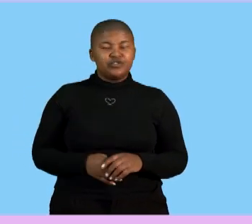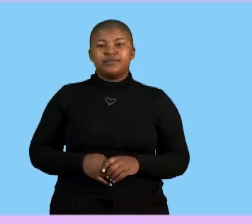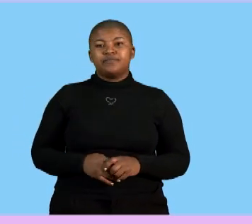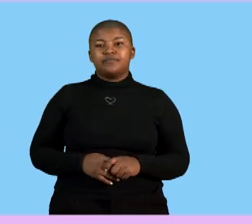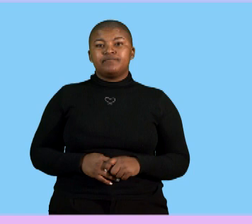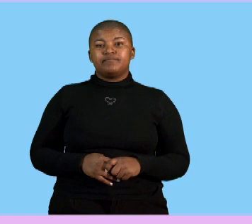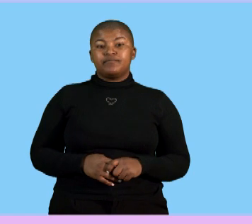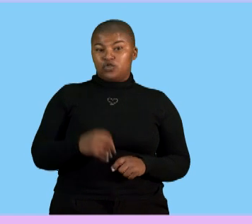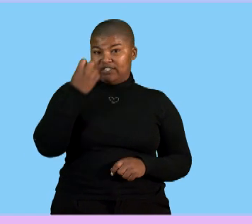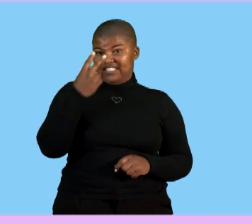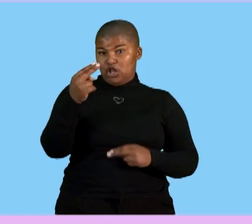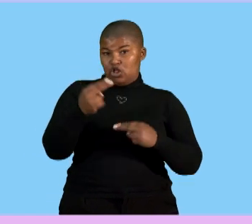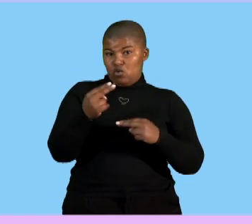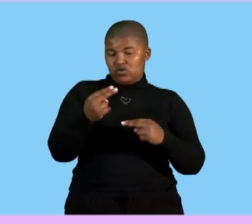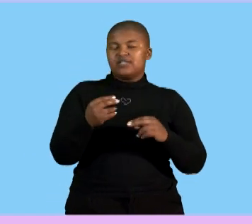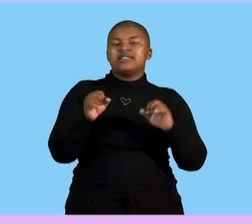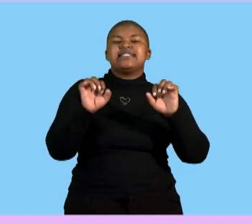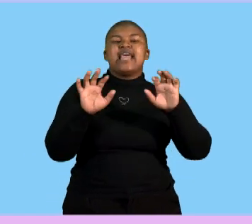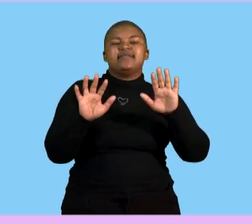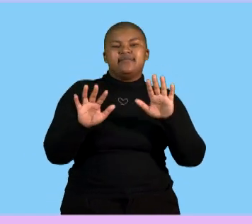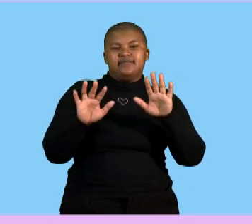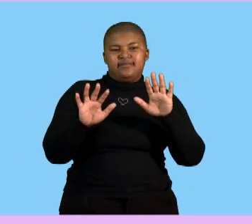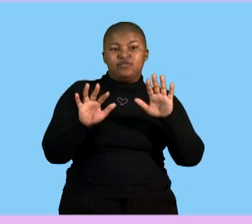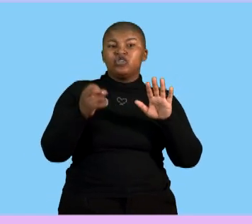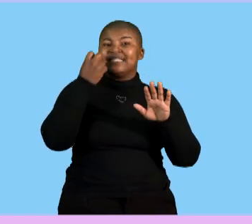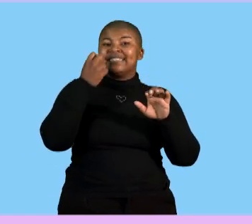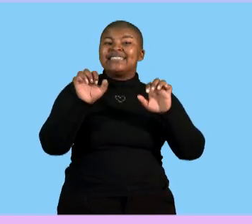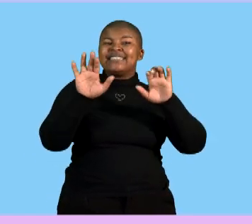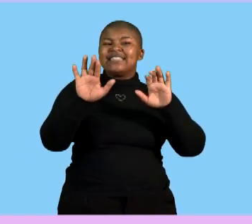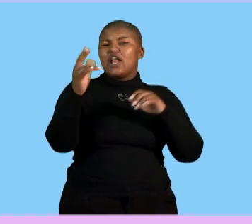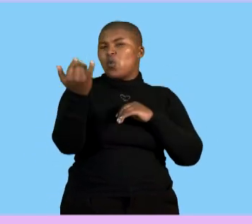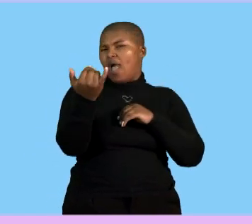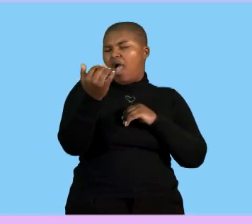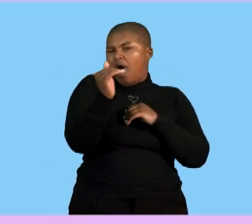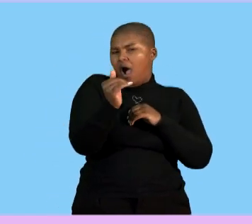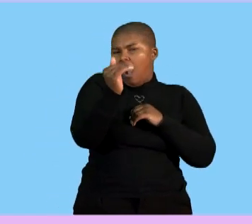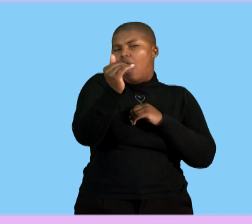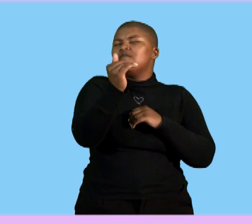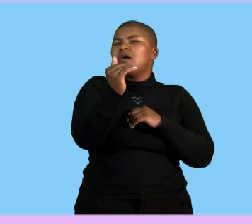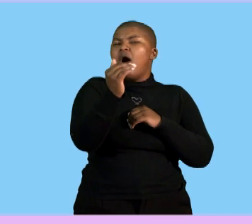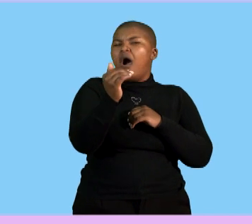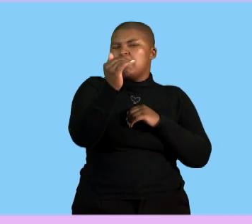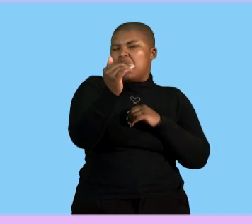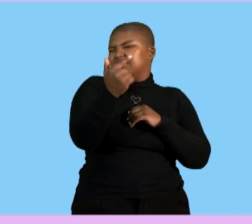do, the closest here is the 10, and we can see the 10 is just about